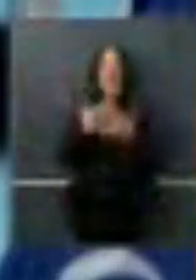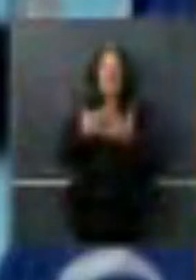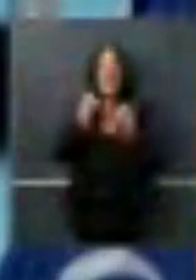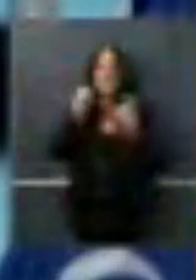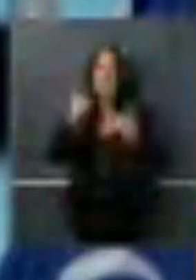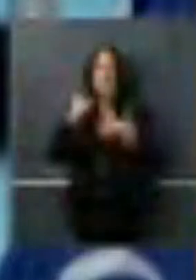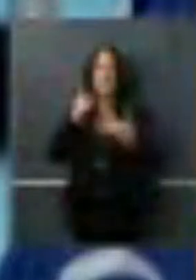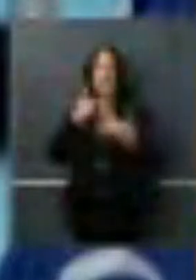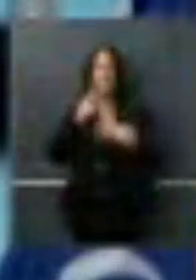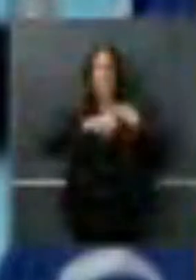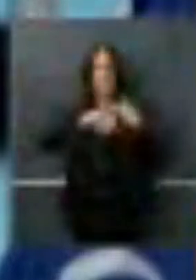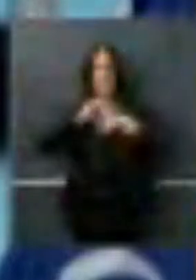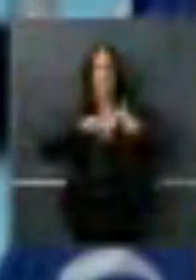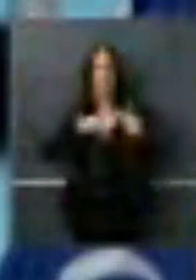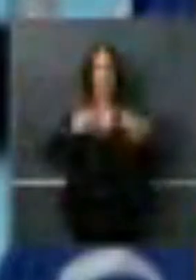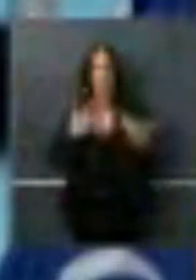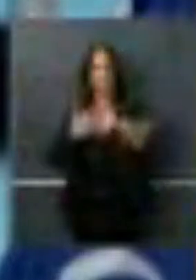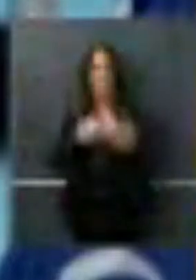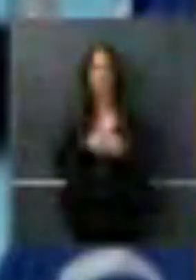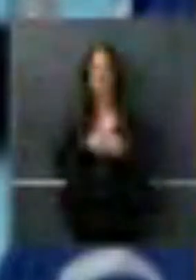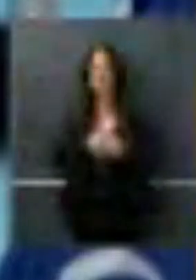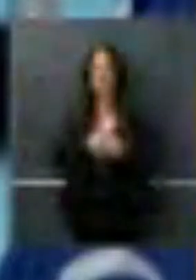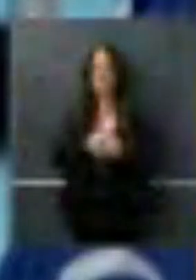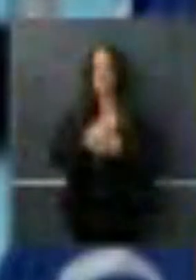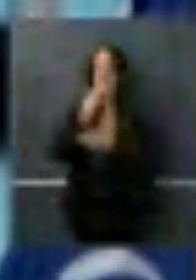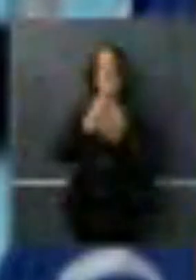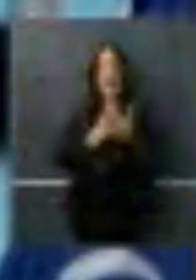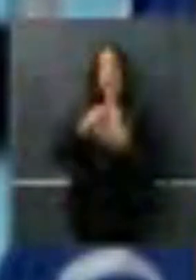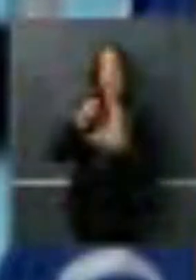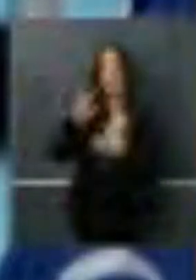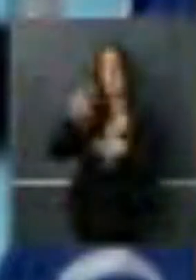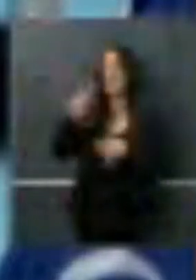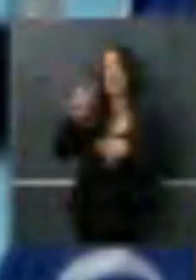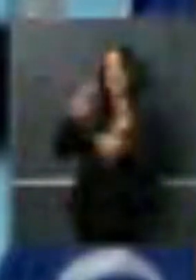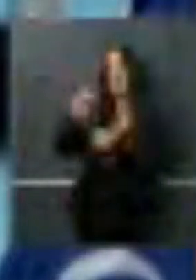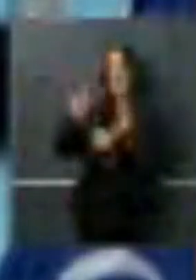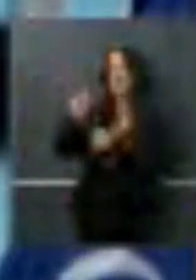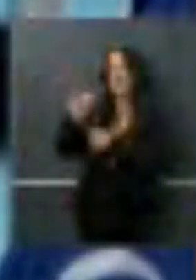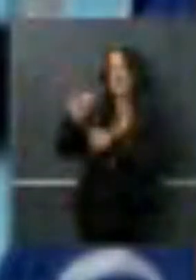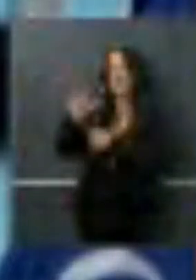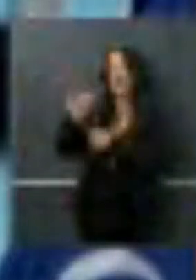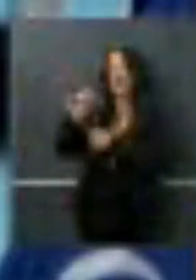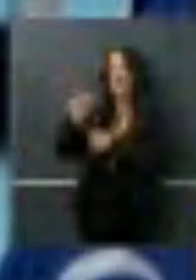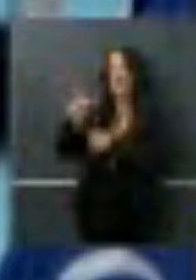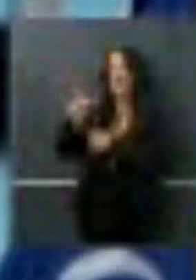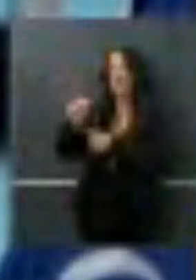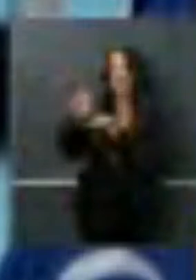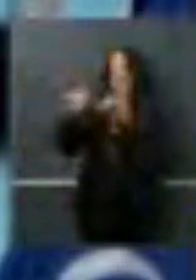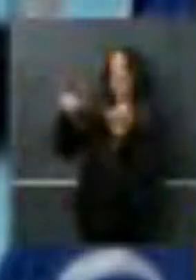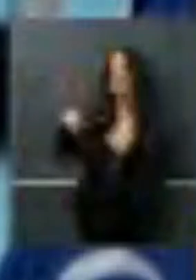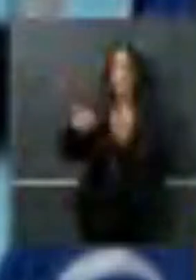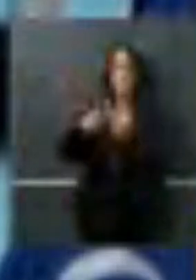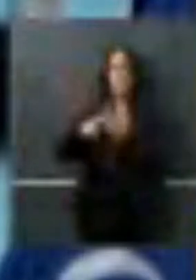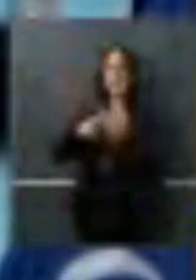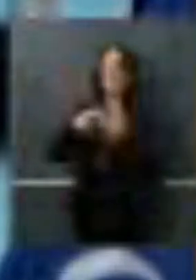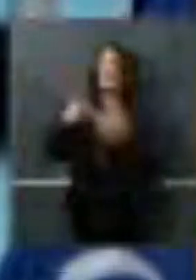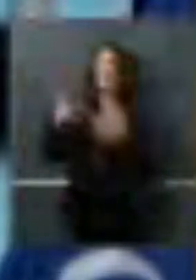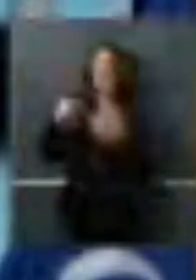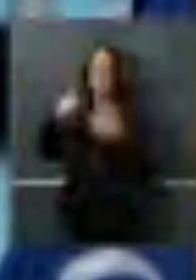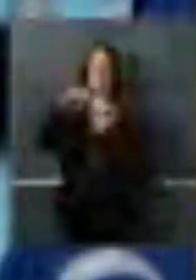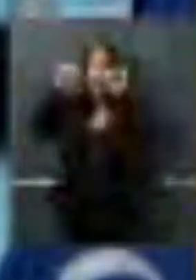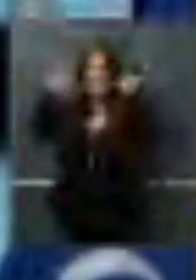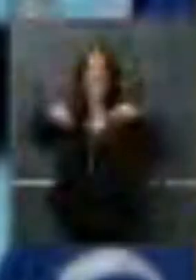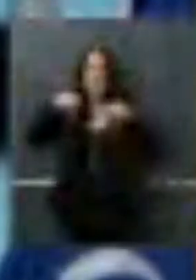systems that would have helped with the flow of air and provided us more capacity and more resources for